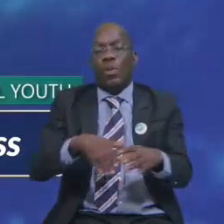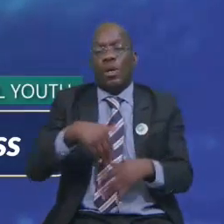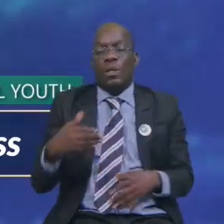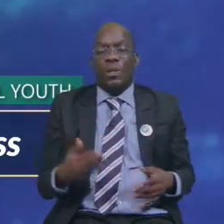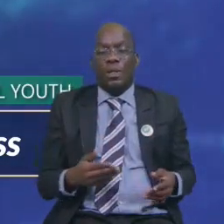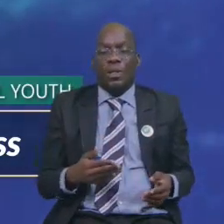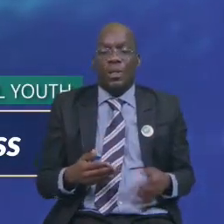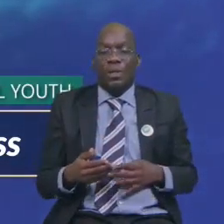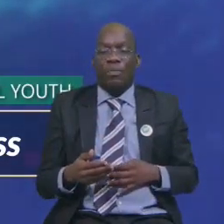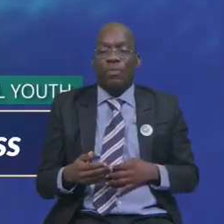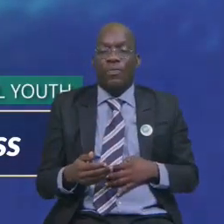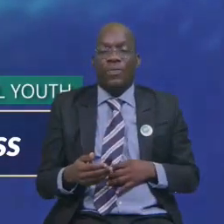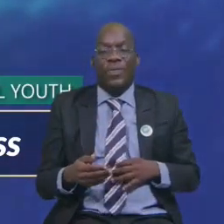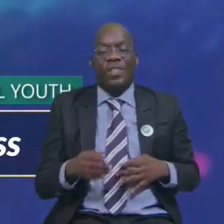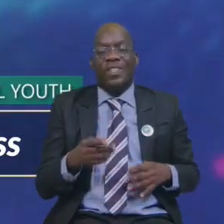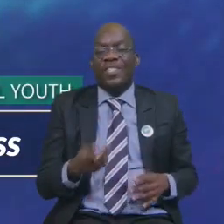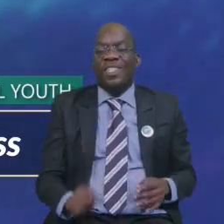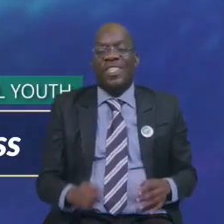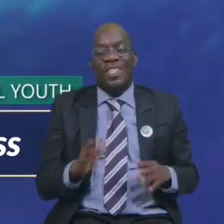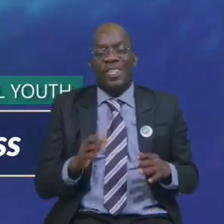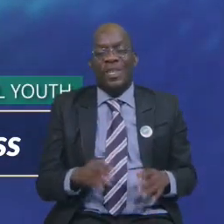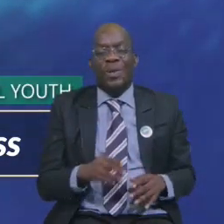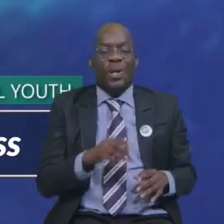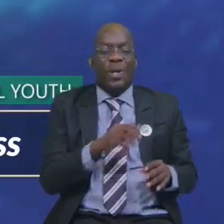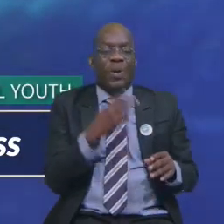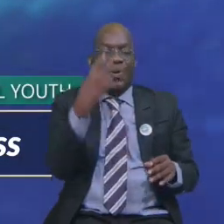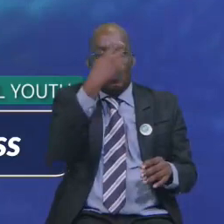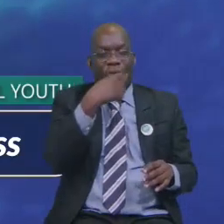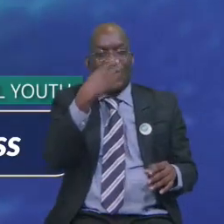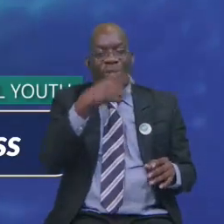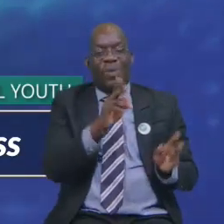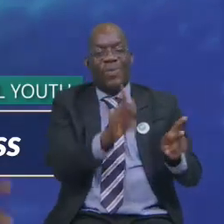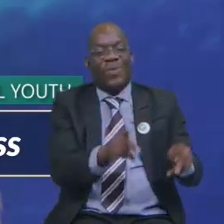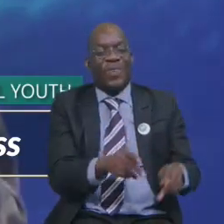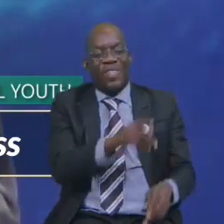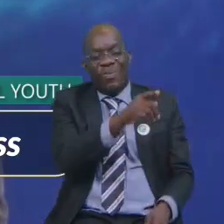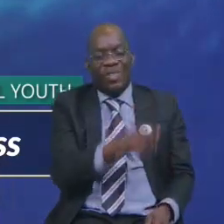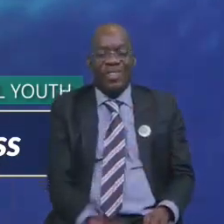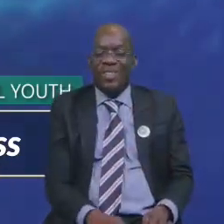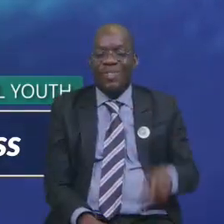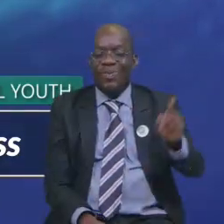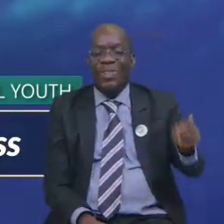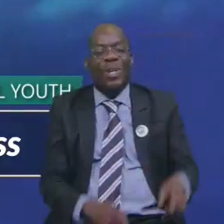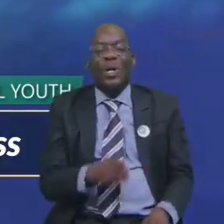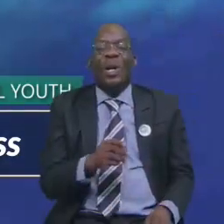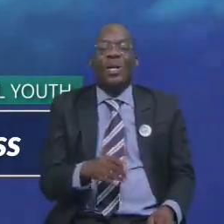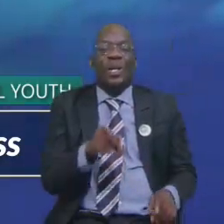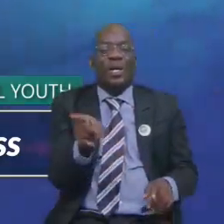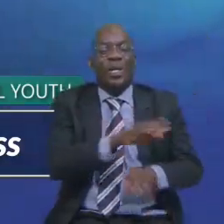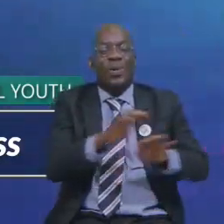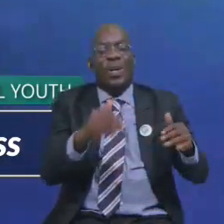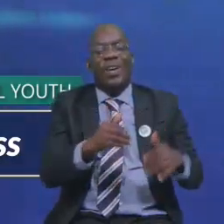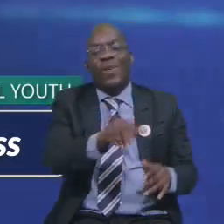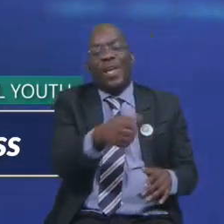meet, you know, the cold, lukewarm people, they don't have anywhere they're going, they don't